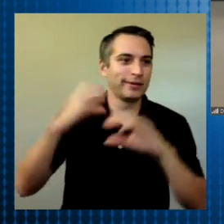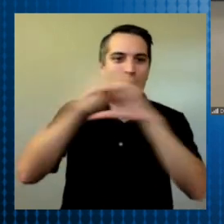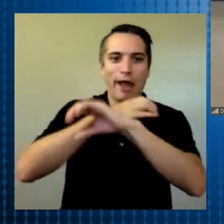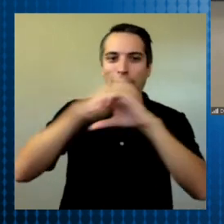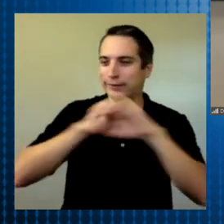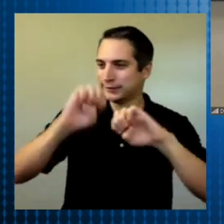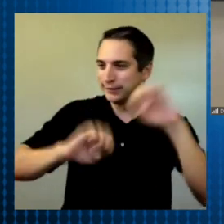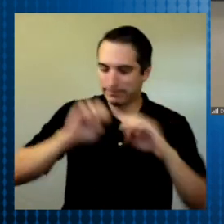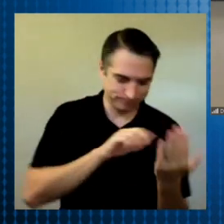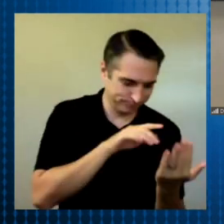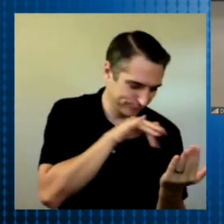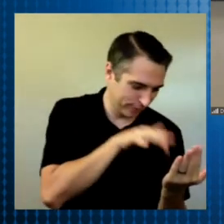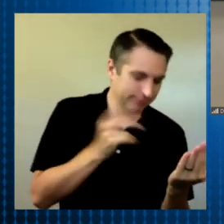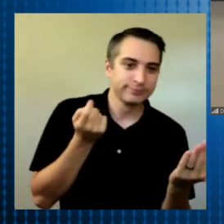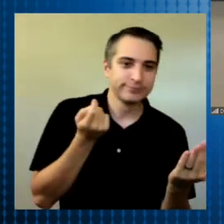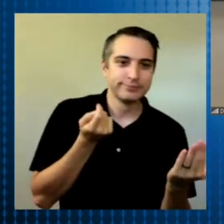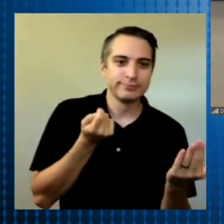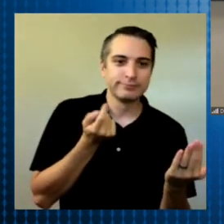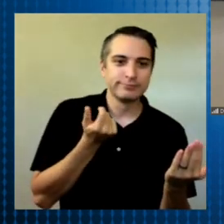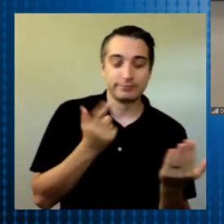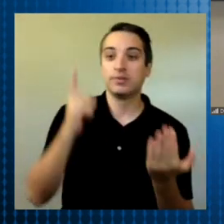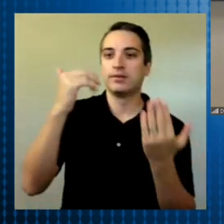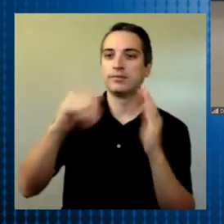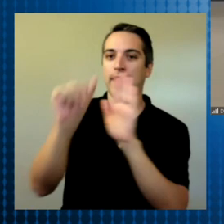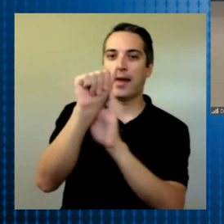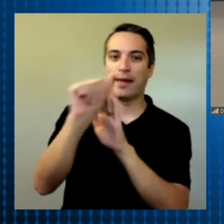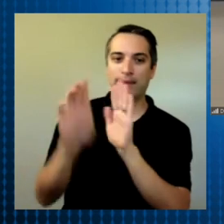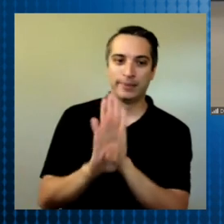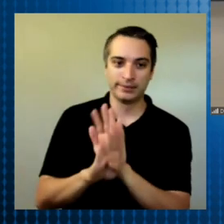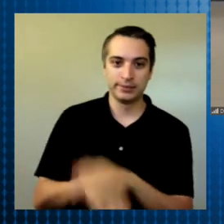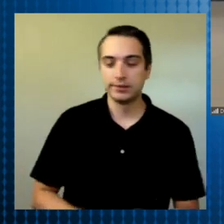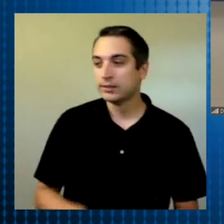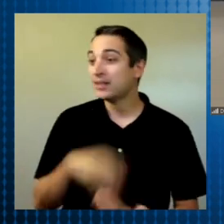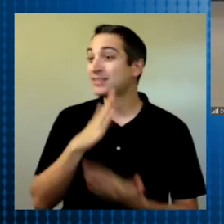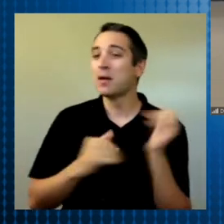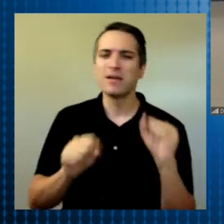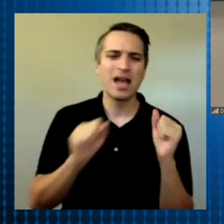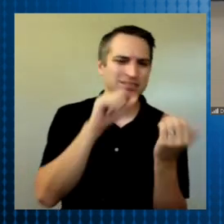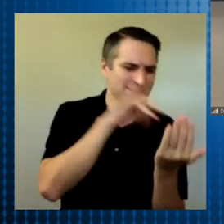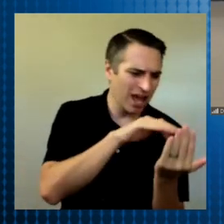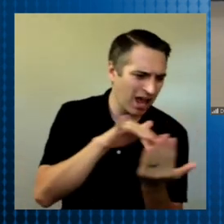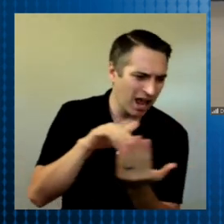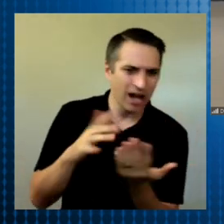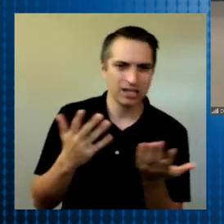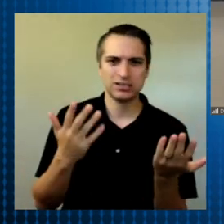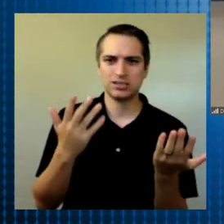Some can study maybe a couple of days and get a B or an A. Then there's Bill